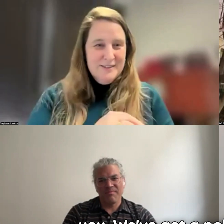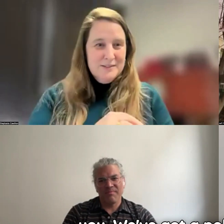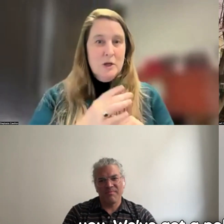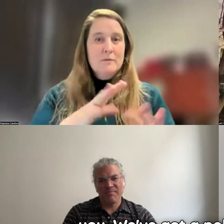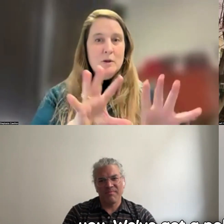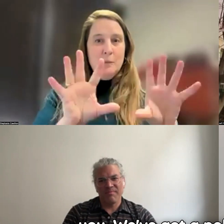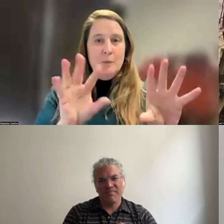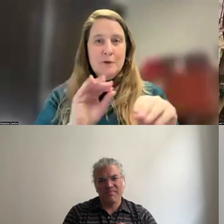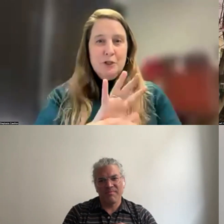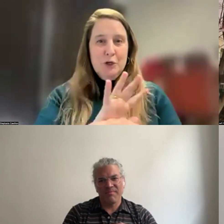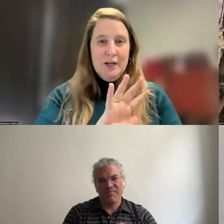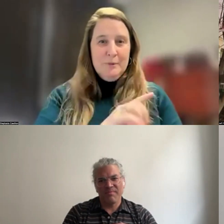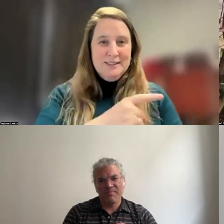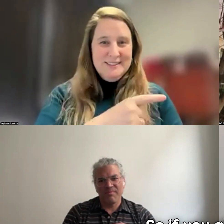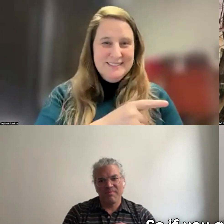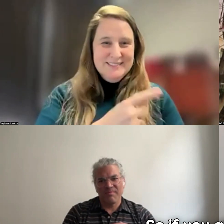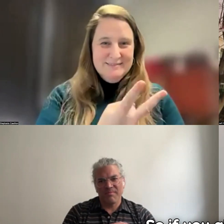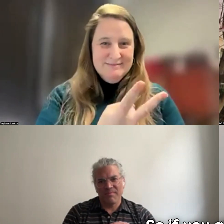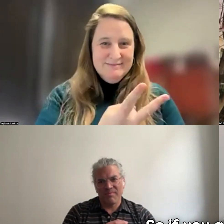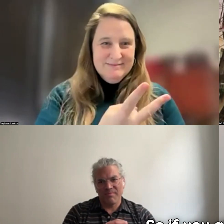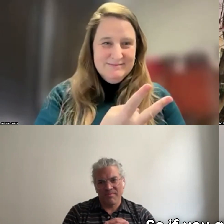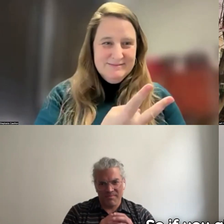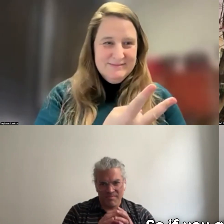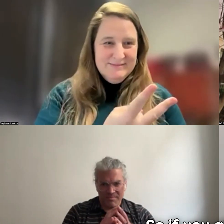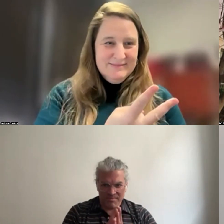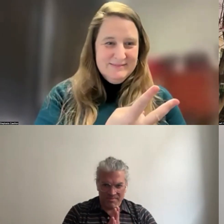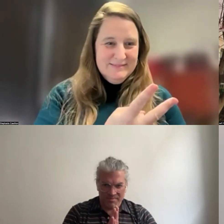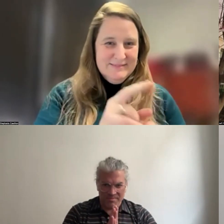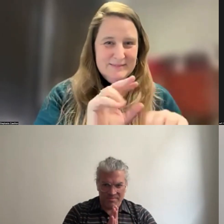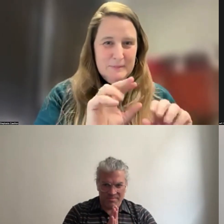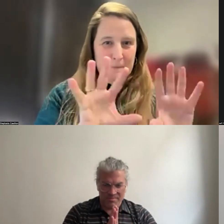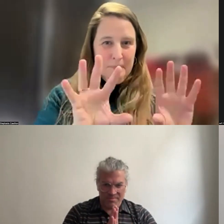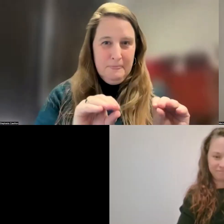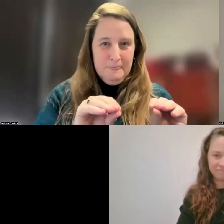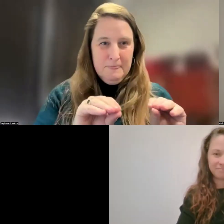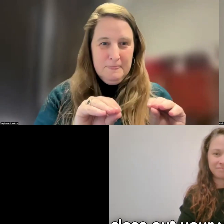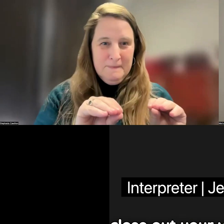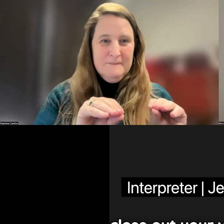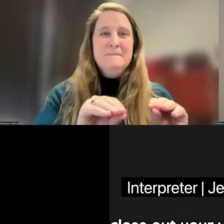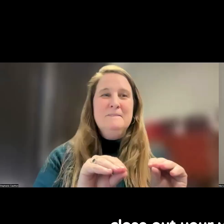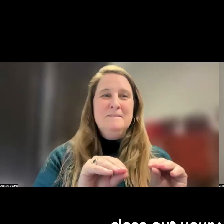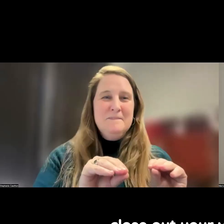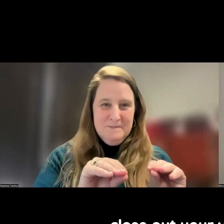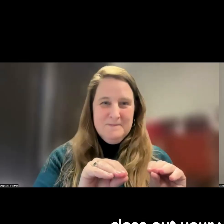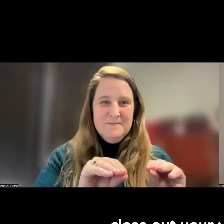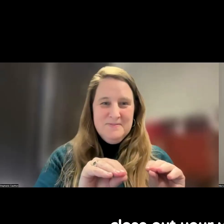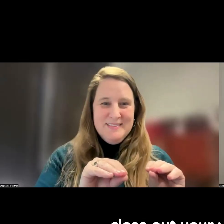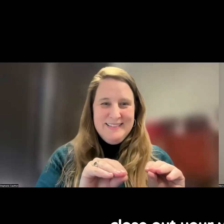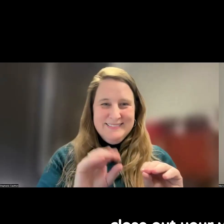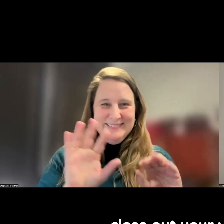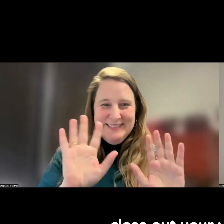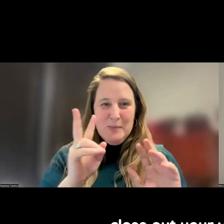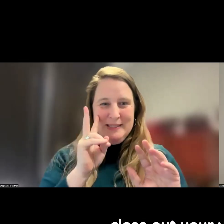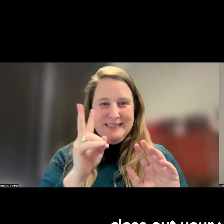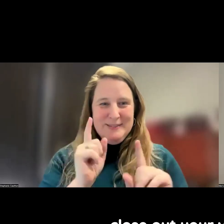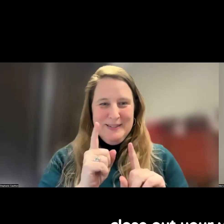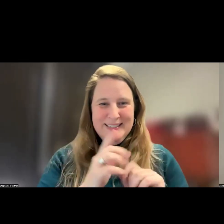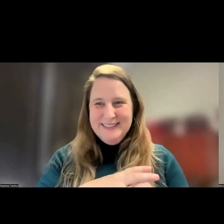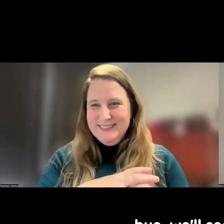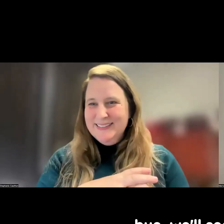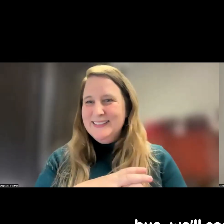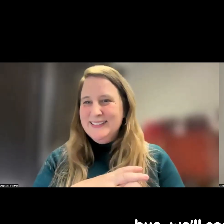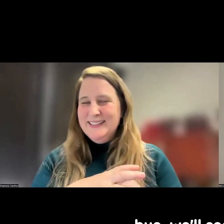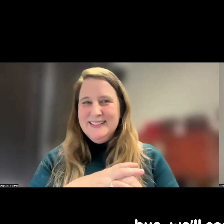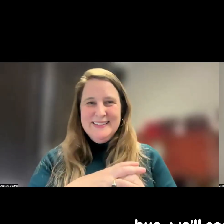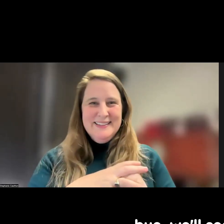for our audience. So if you all want to close out your videos, And